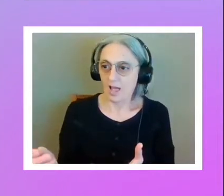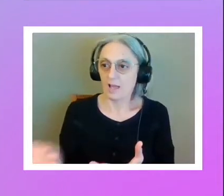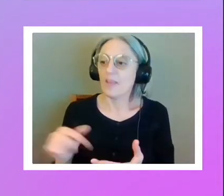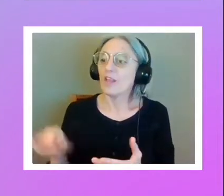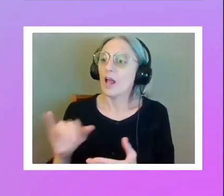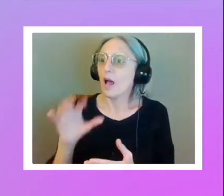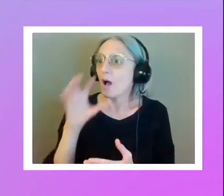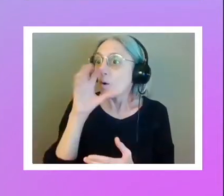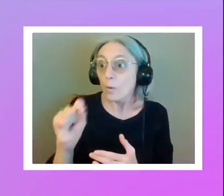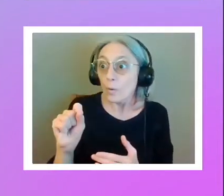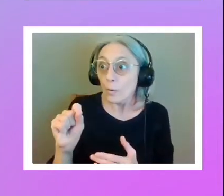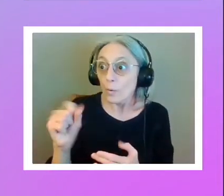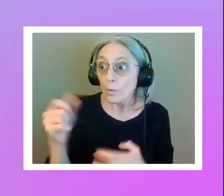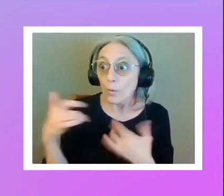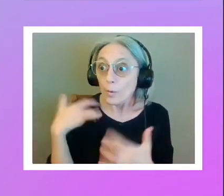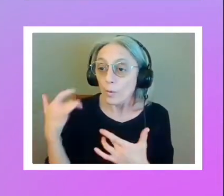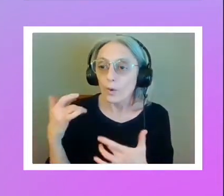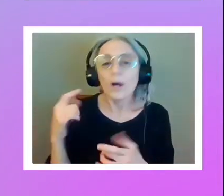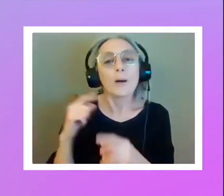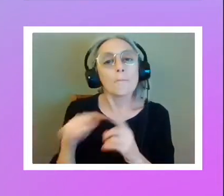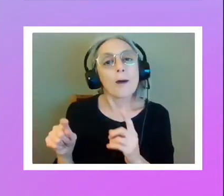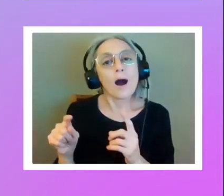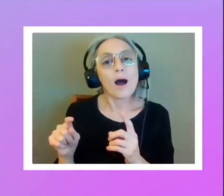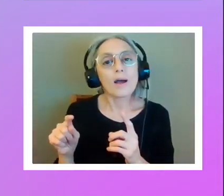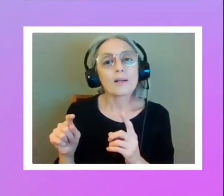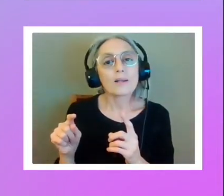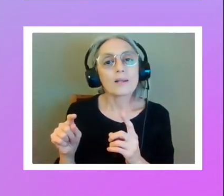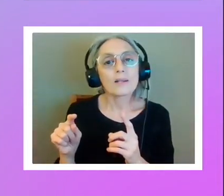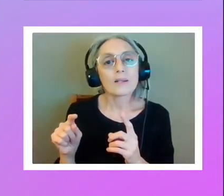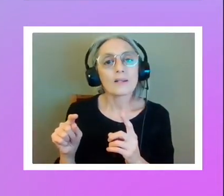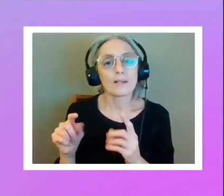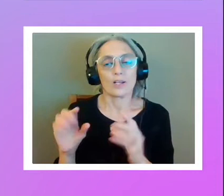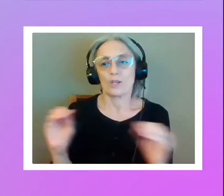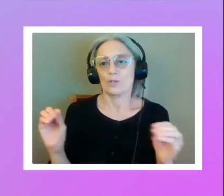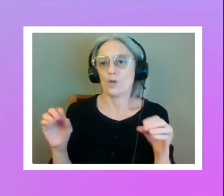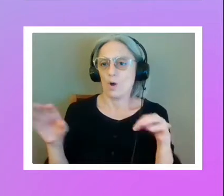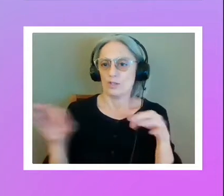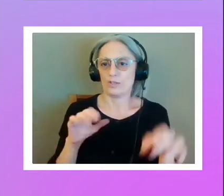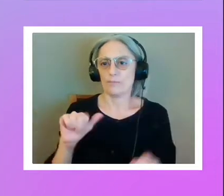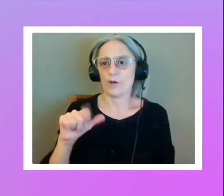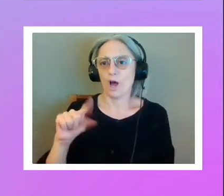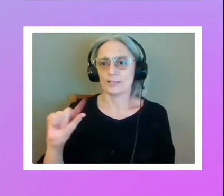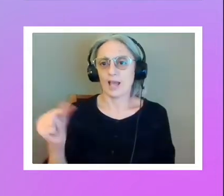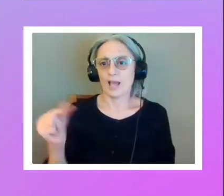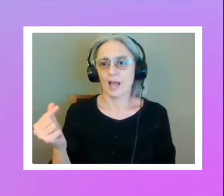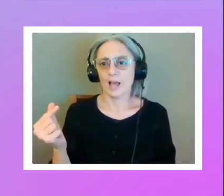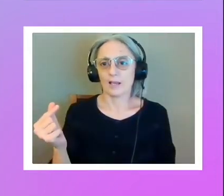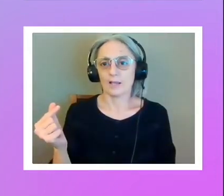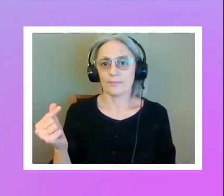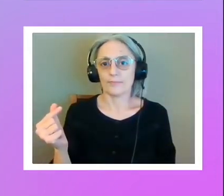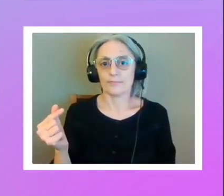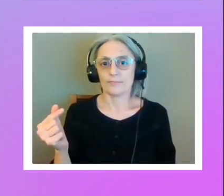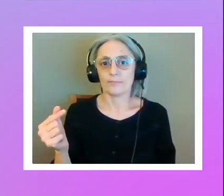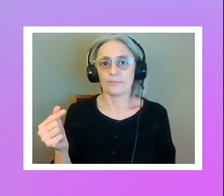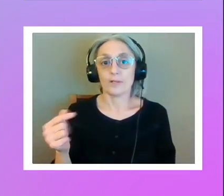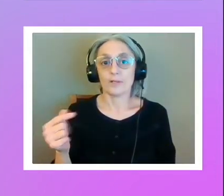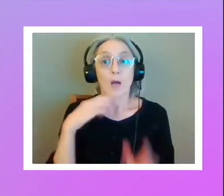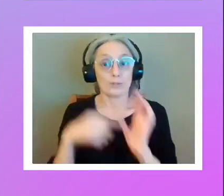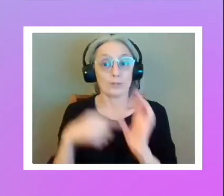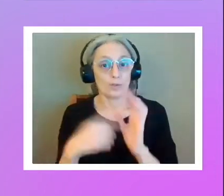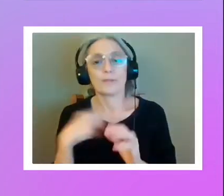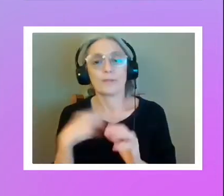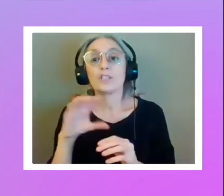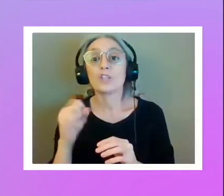but they don't get a descriptive alt tag. So tell me, when I'm going to show you guys something, can everybody see this? Josh, can you see